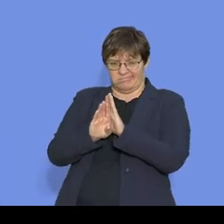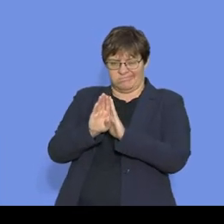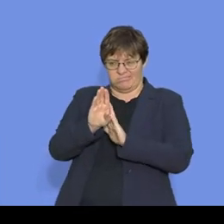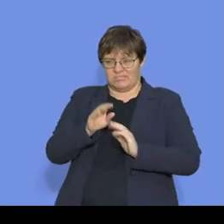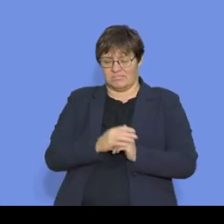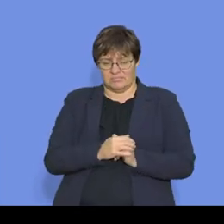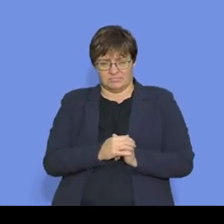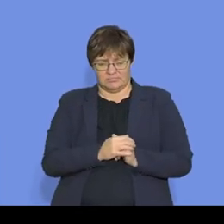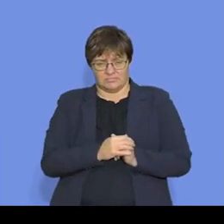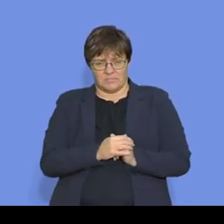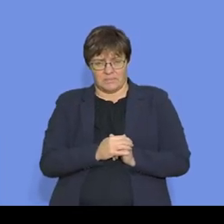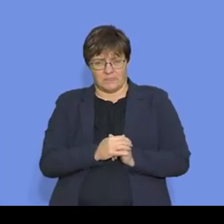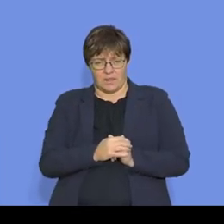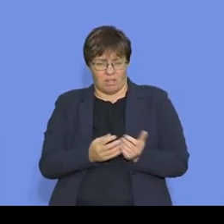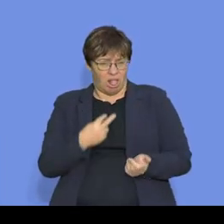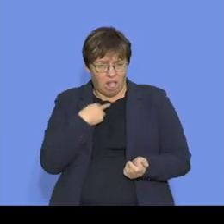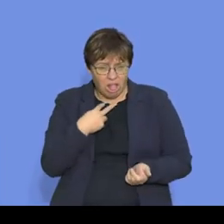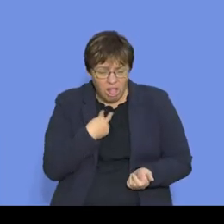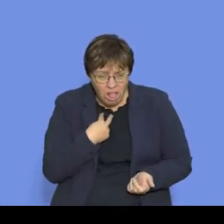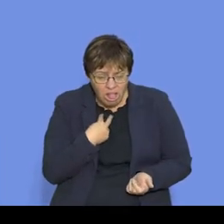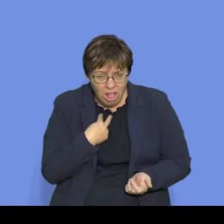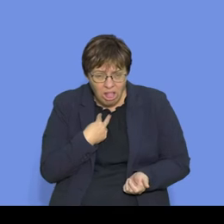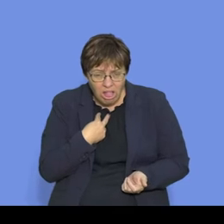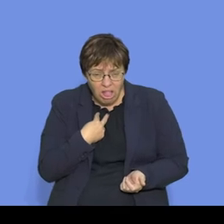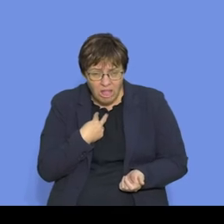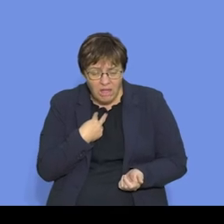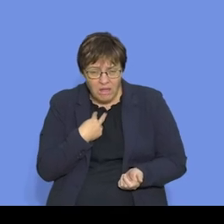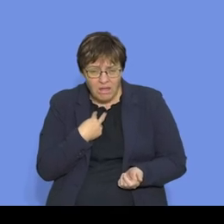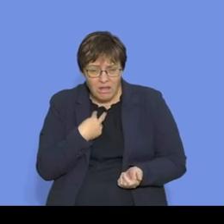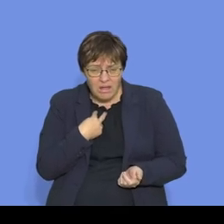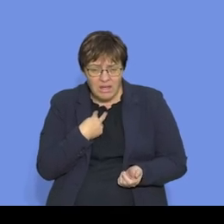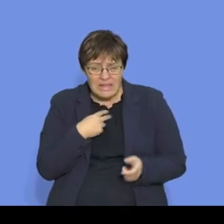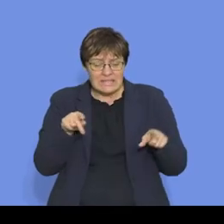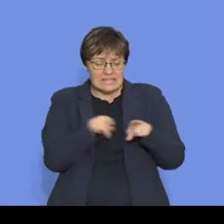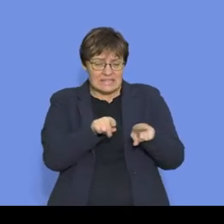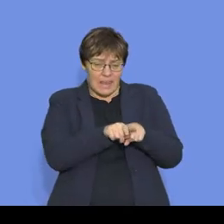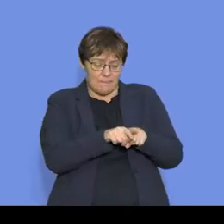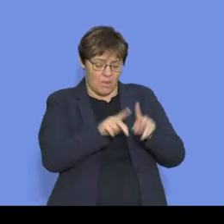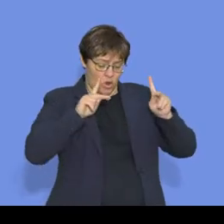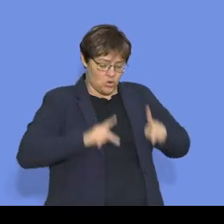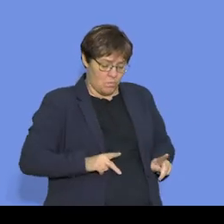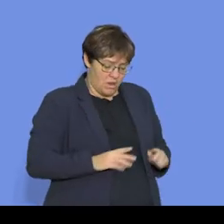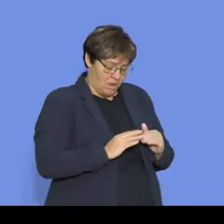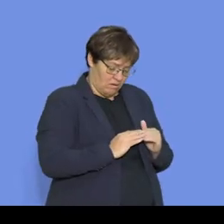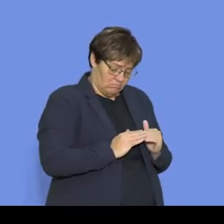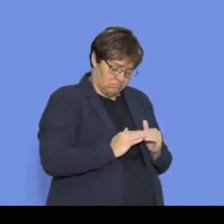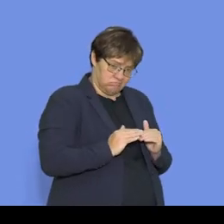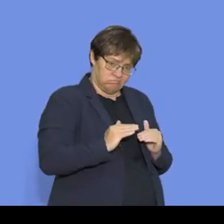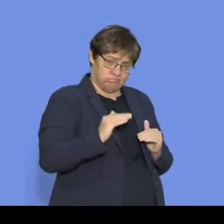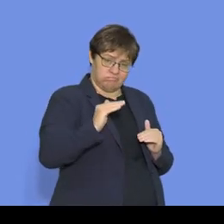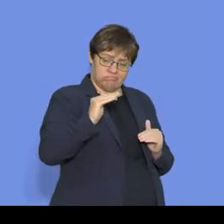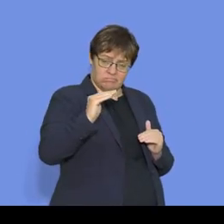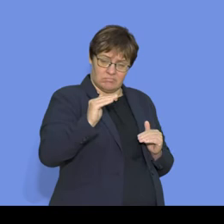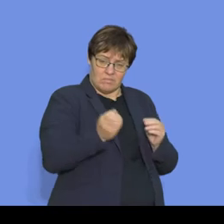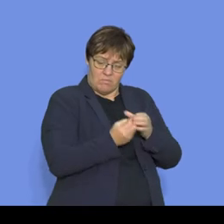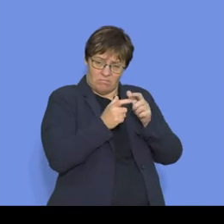risen. And do you think it's an accident that exactly as the human